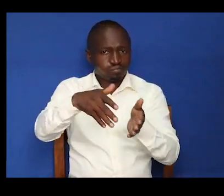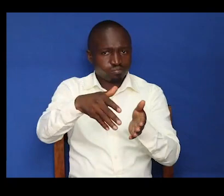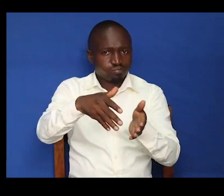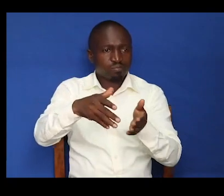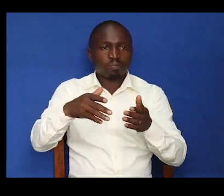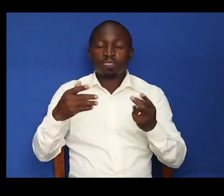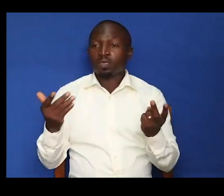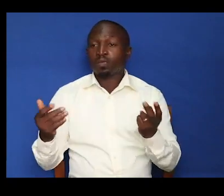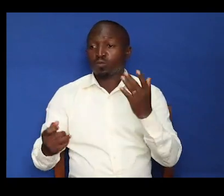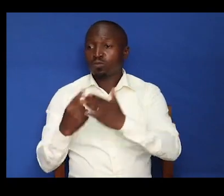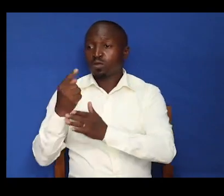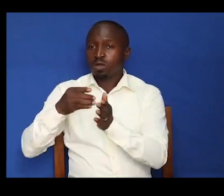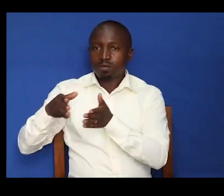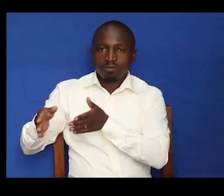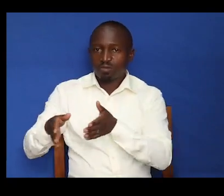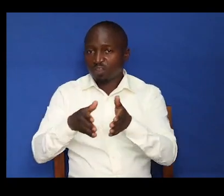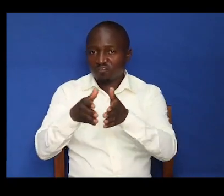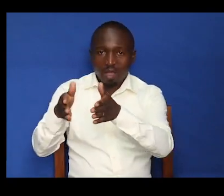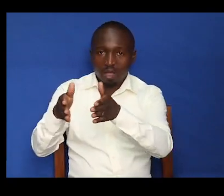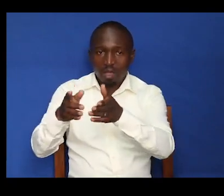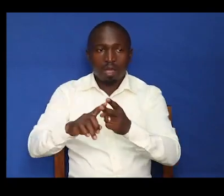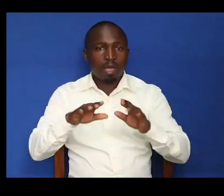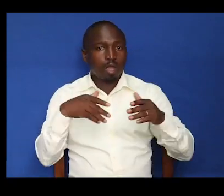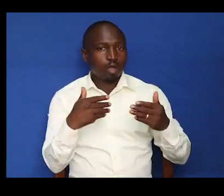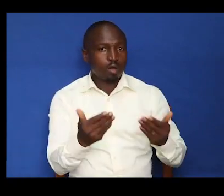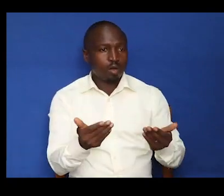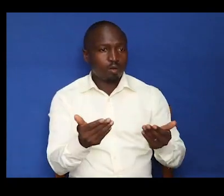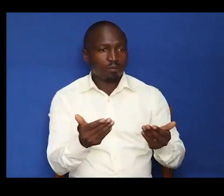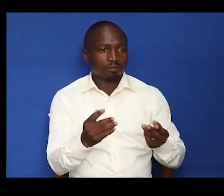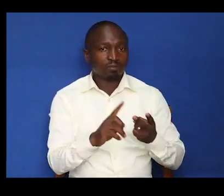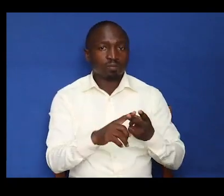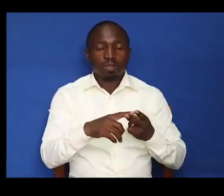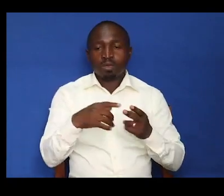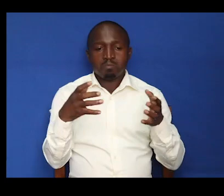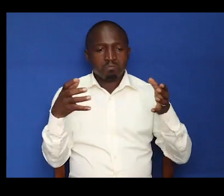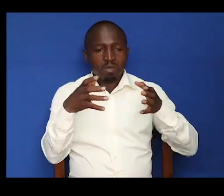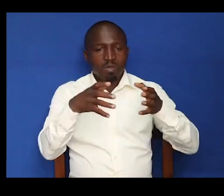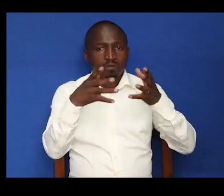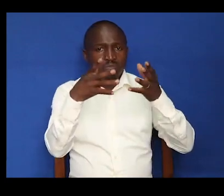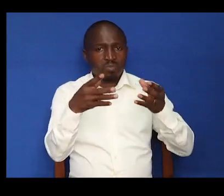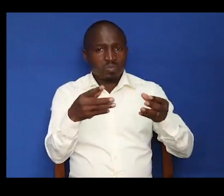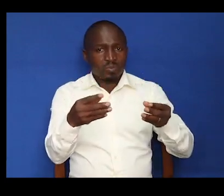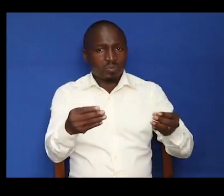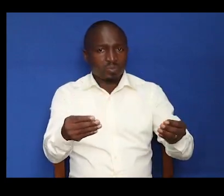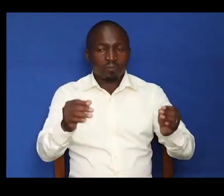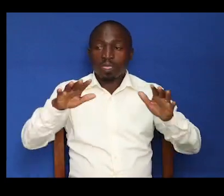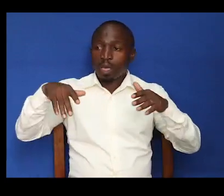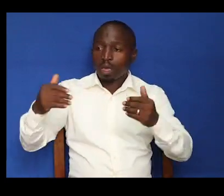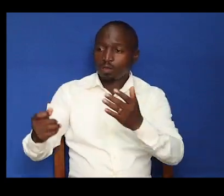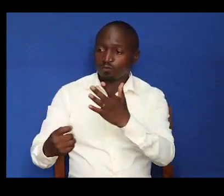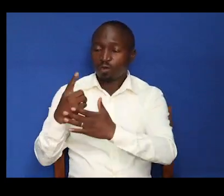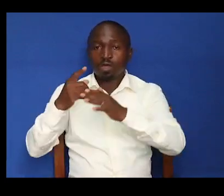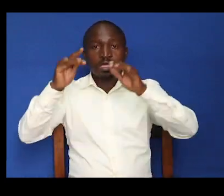can be of rivers, fresh water can be of ice melting, fresh water can be